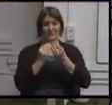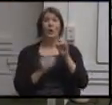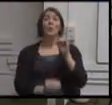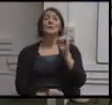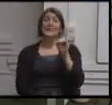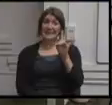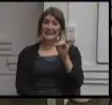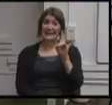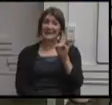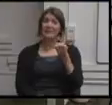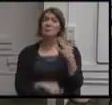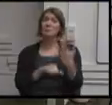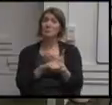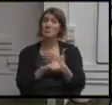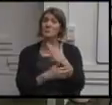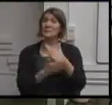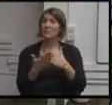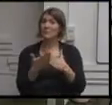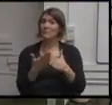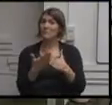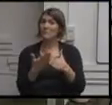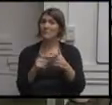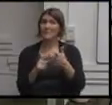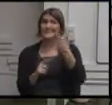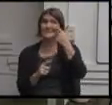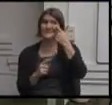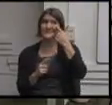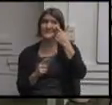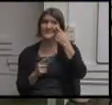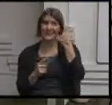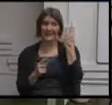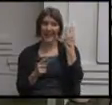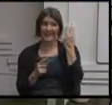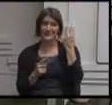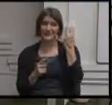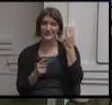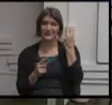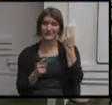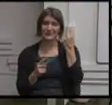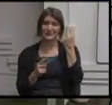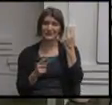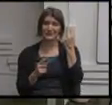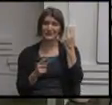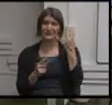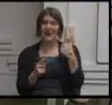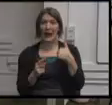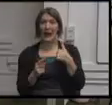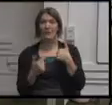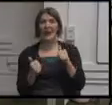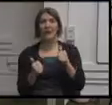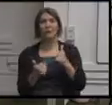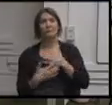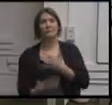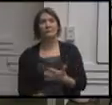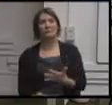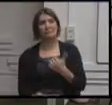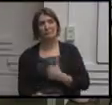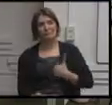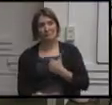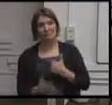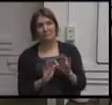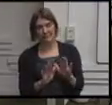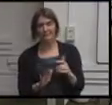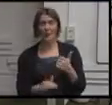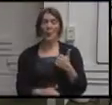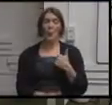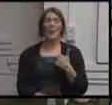the past, especially the most recent past, and I'm going to do a little kind of mea culpa here. You know, we have